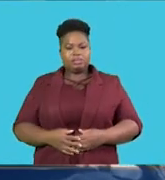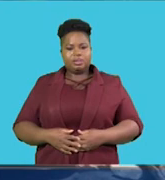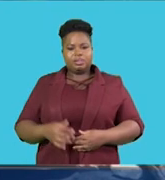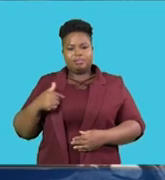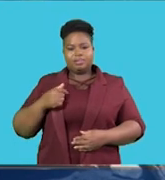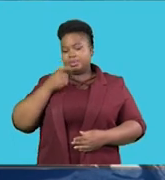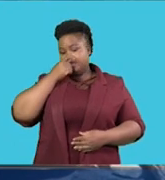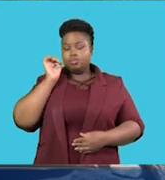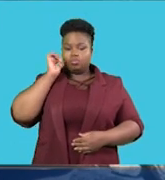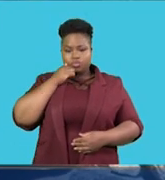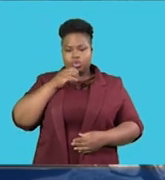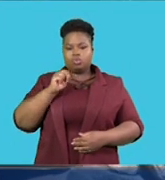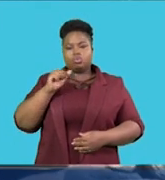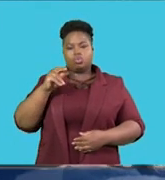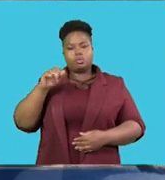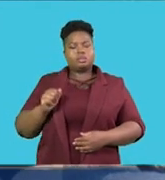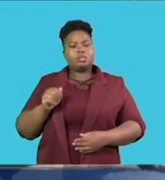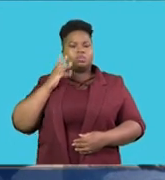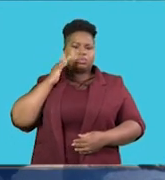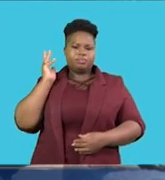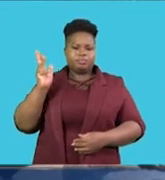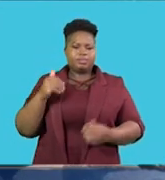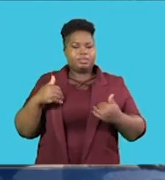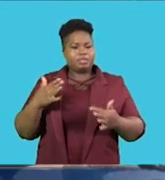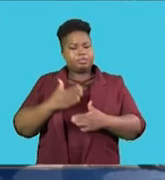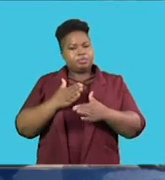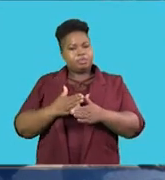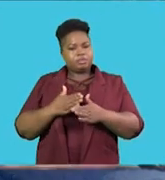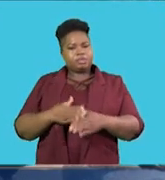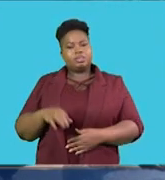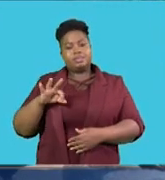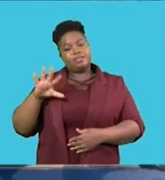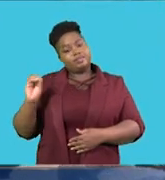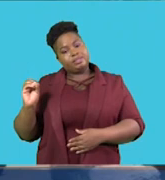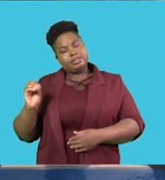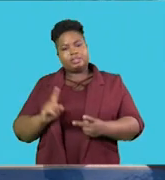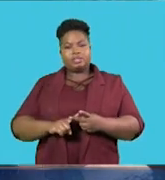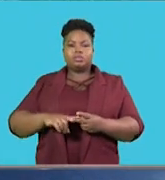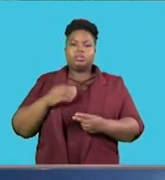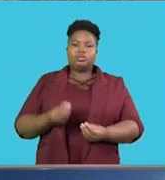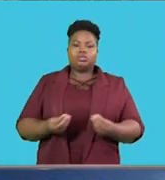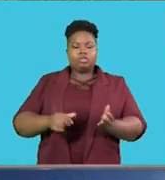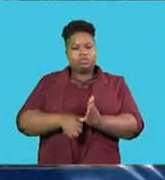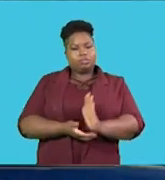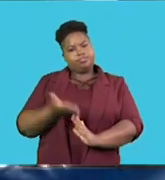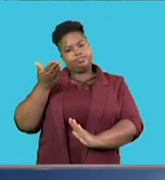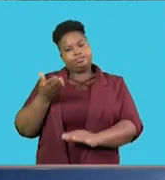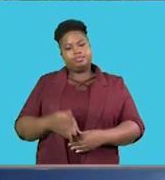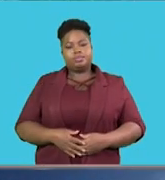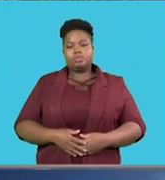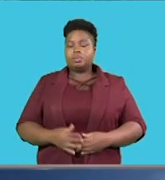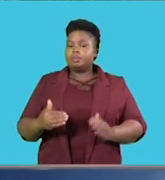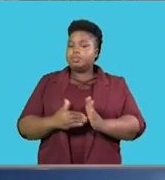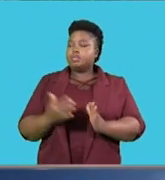ubaba Ramaphosa kusasa kusona makakhuluma aqale ngemisebenzi afula ama 350 anyusa igrant abantwana. Khona ama matric aqede bo